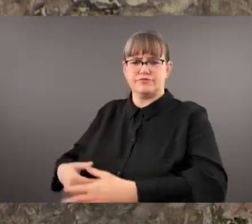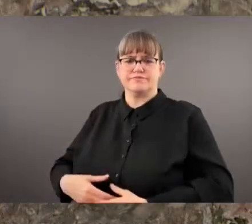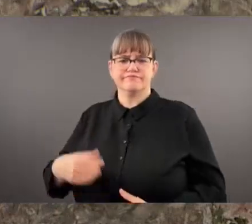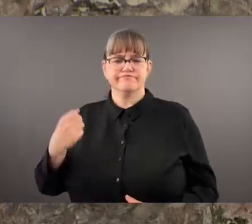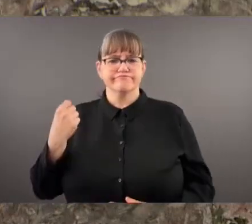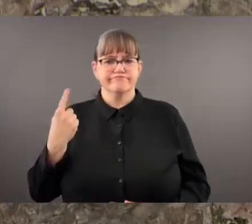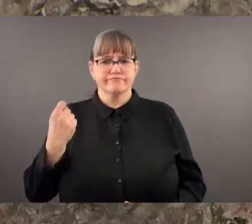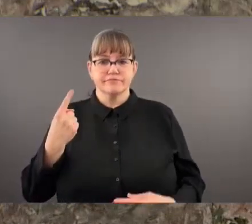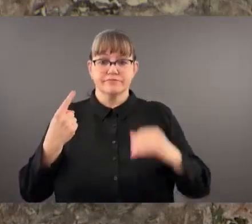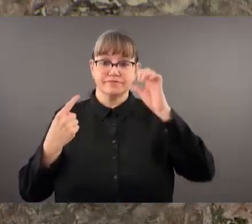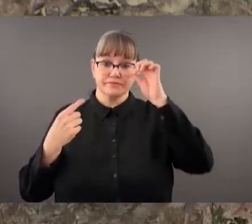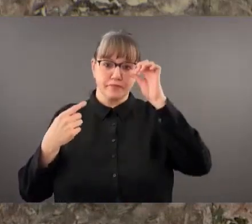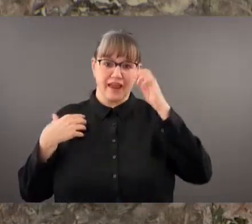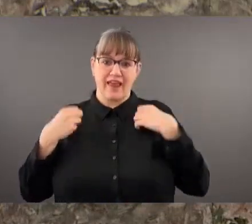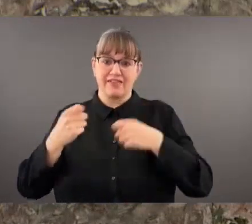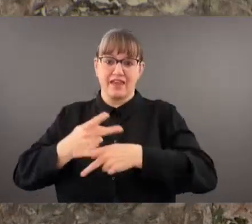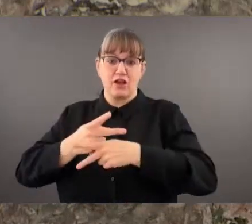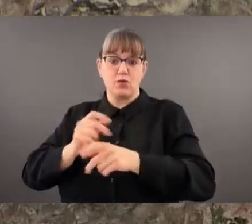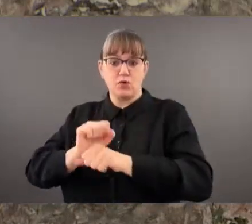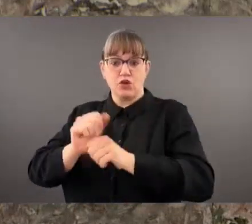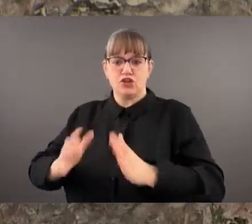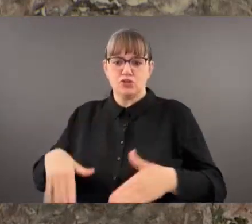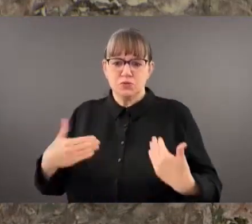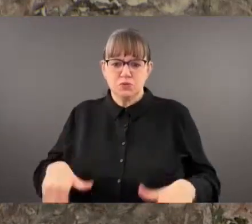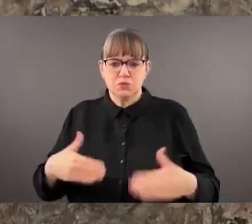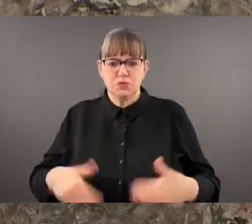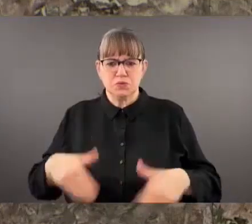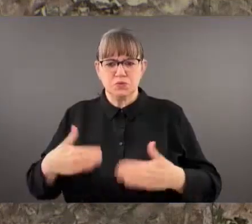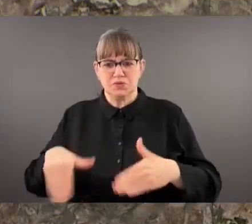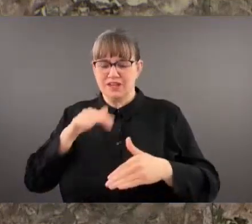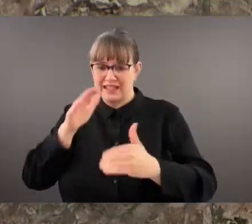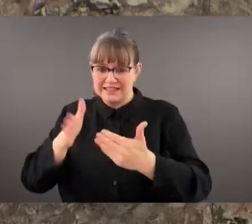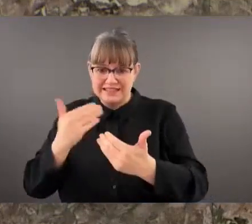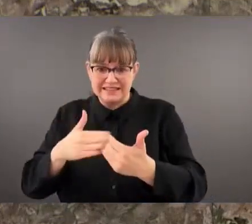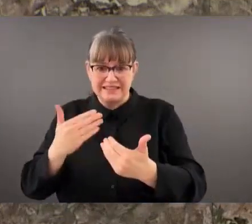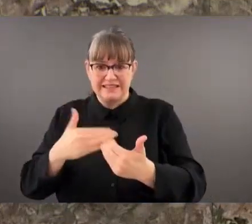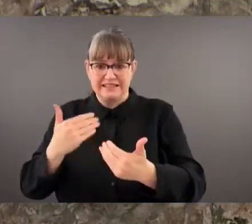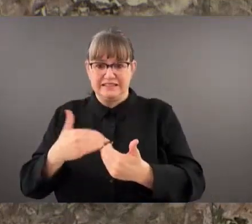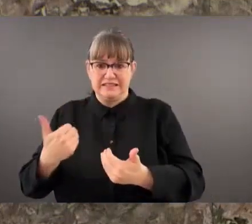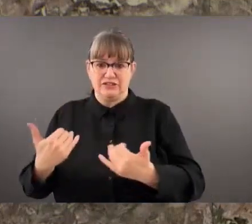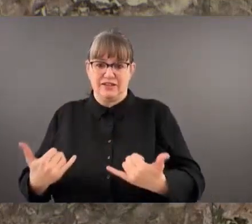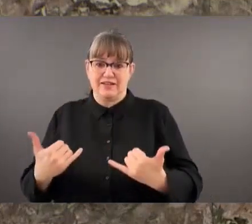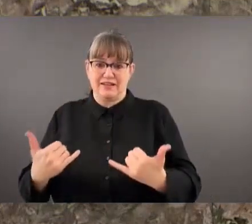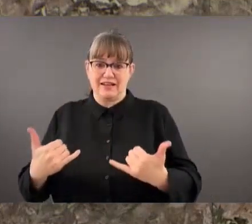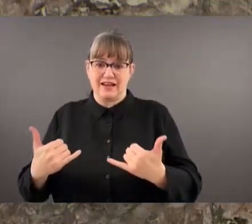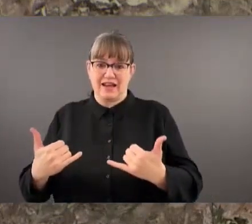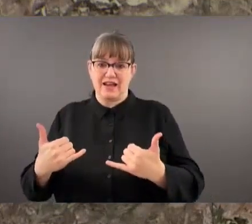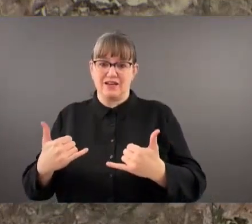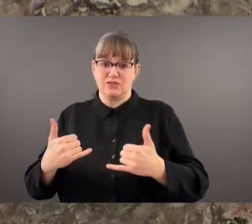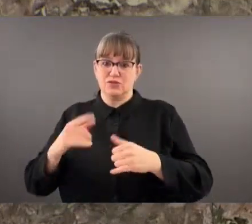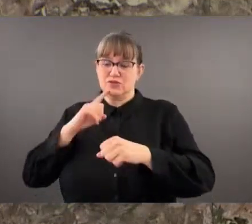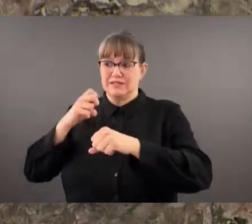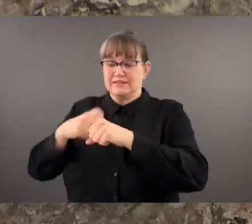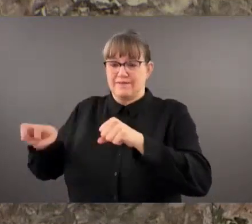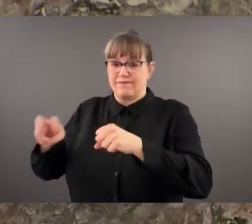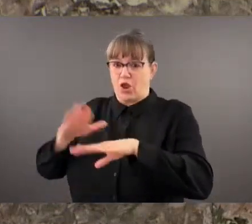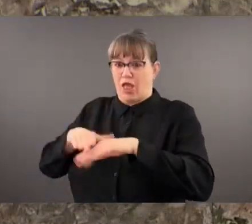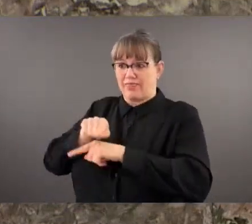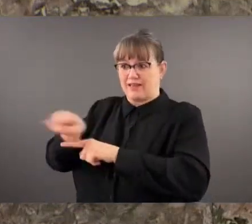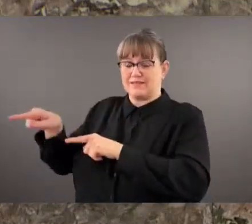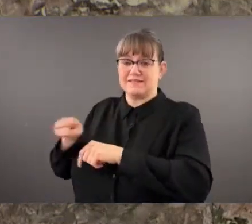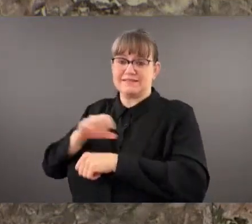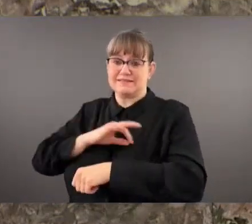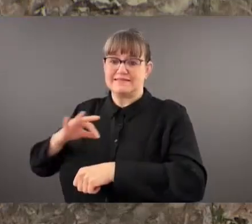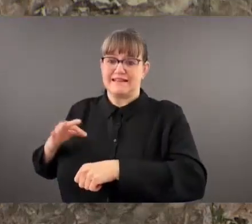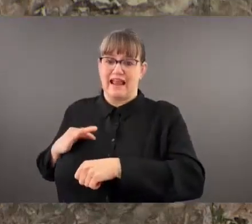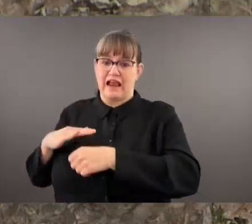And I think it's important that we remember that this is difficult on them as well. Mr. Speaker, that's why we have to continue this work